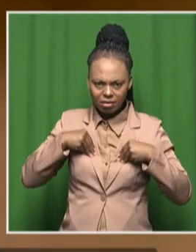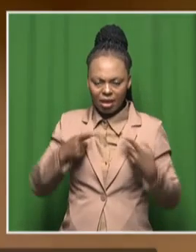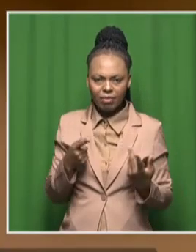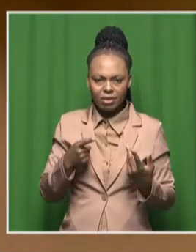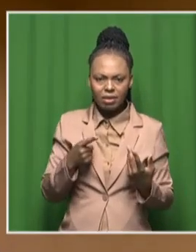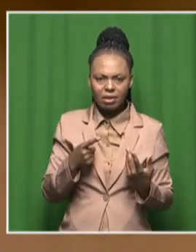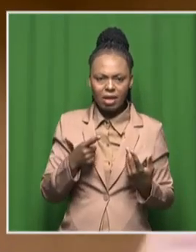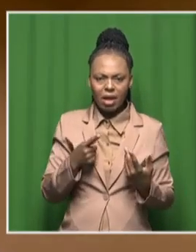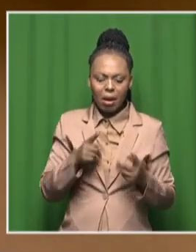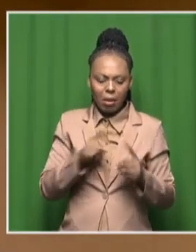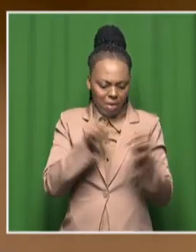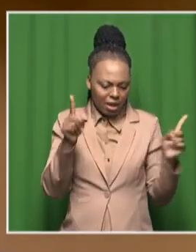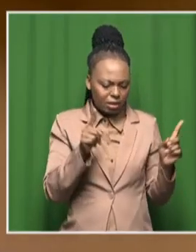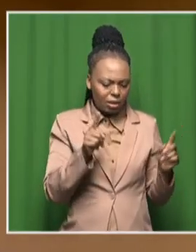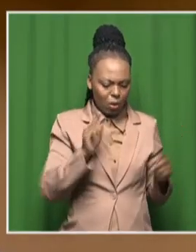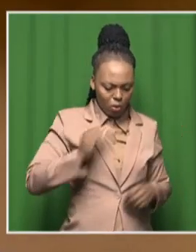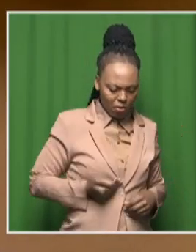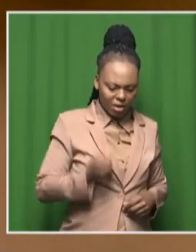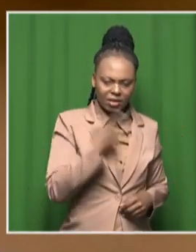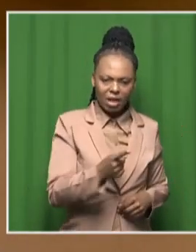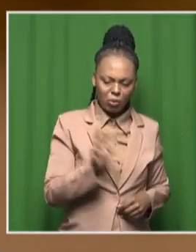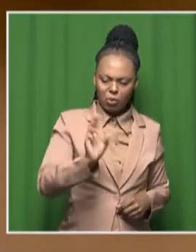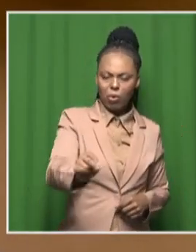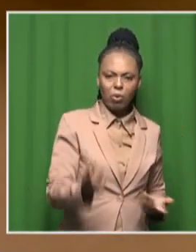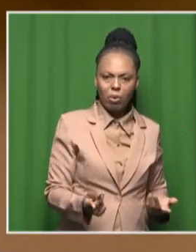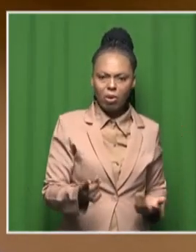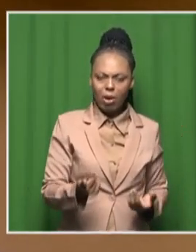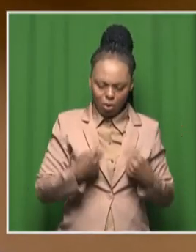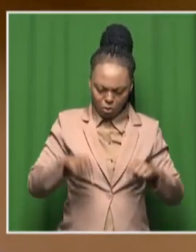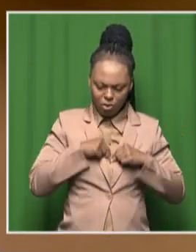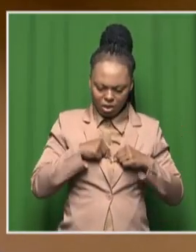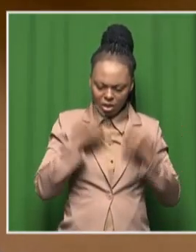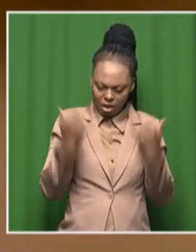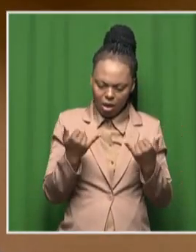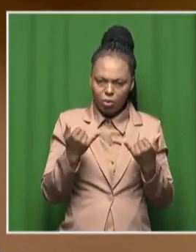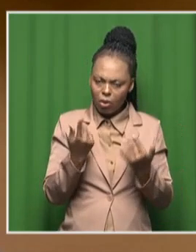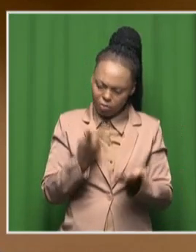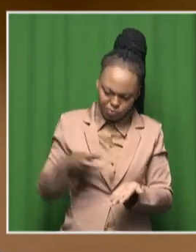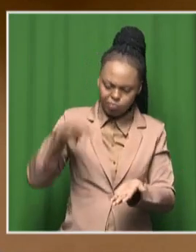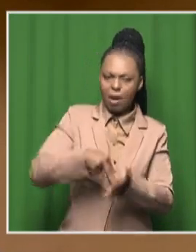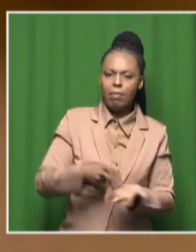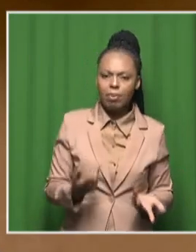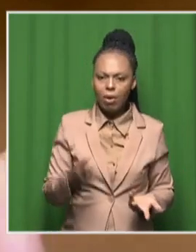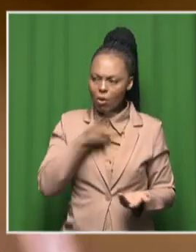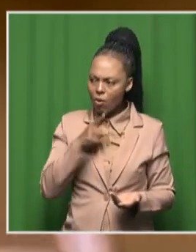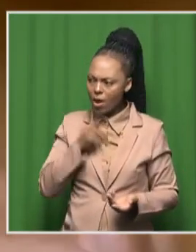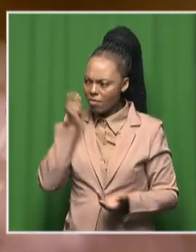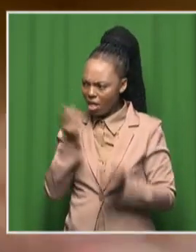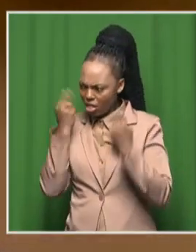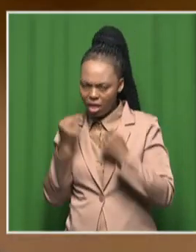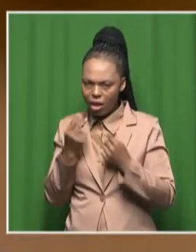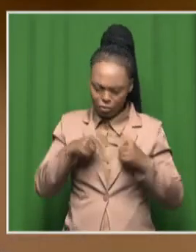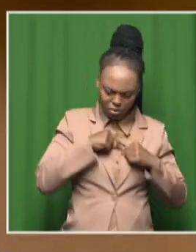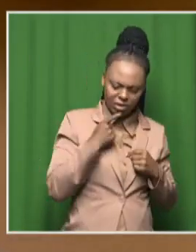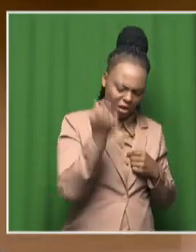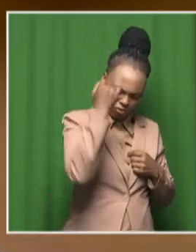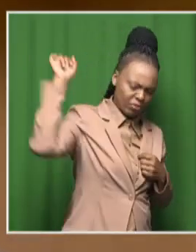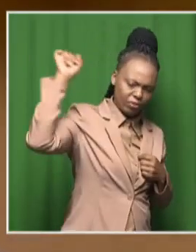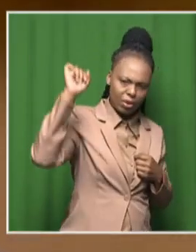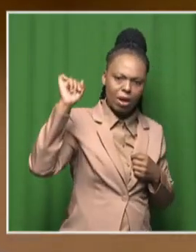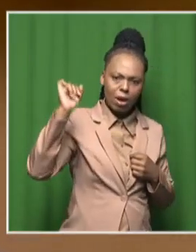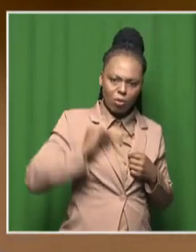no. Why can't we again stand up as women and say no to this denial